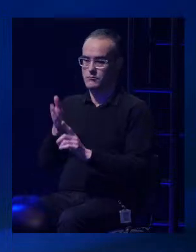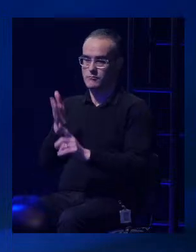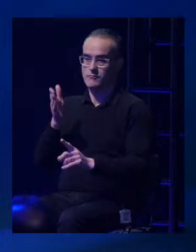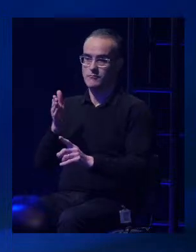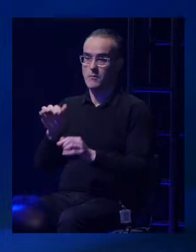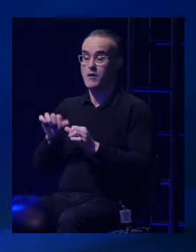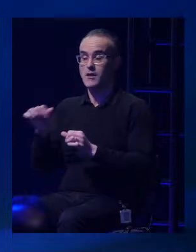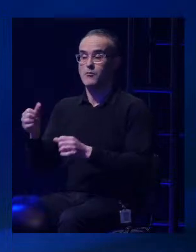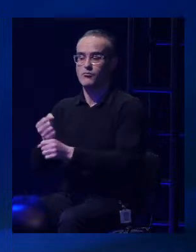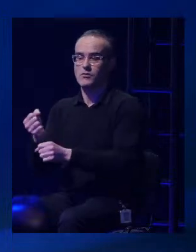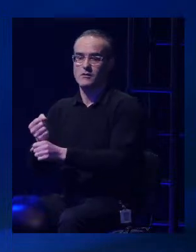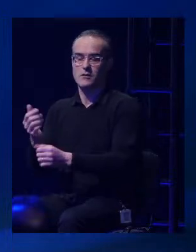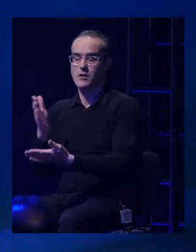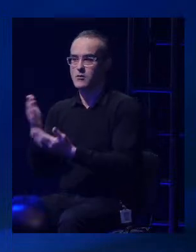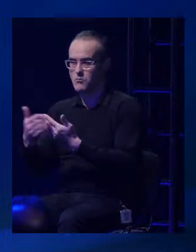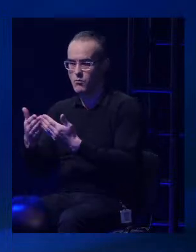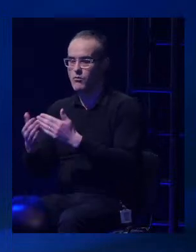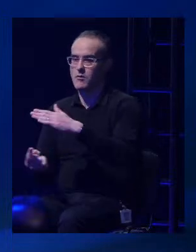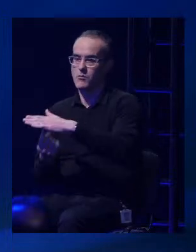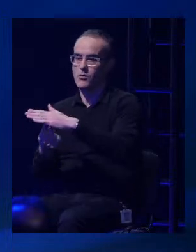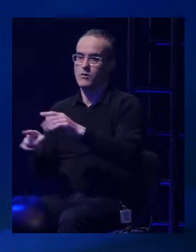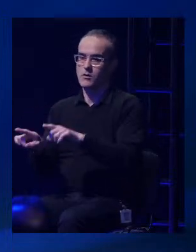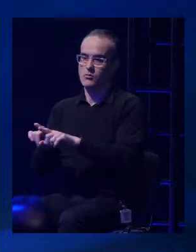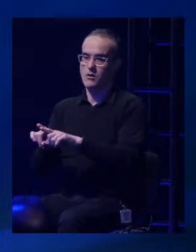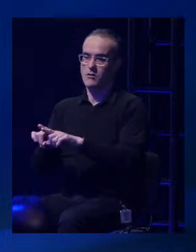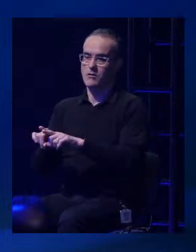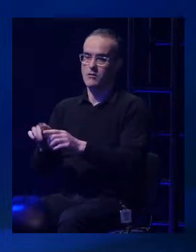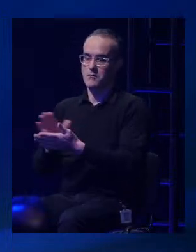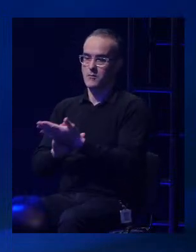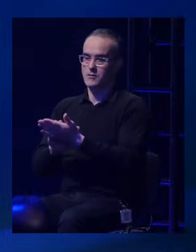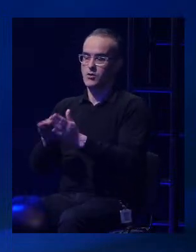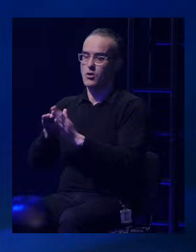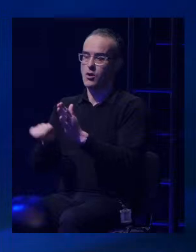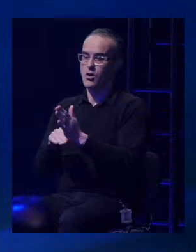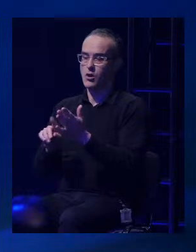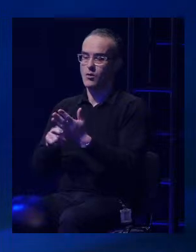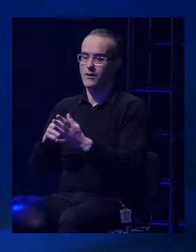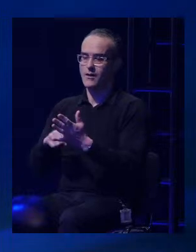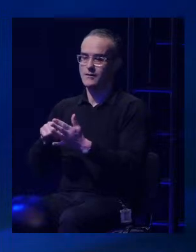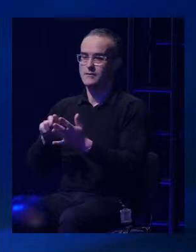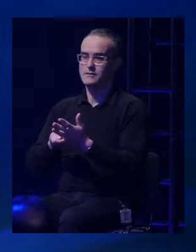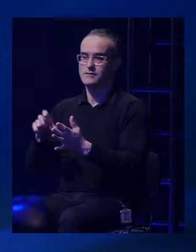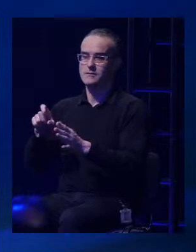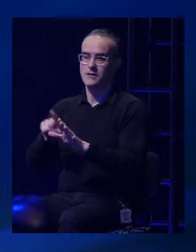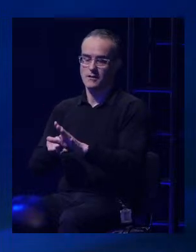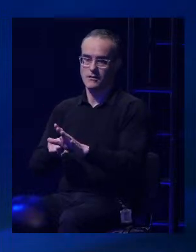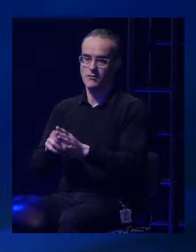able to use this device and achieve low latency at all points.